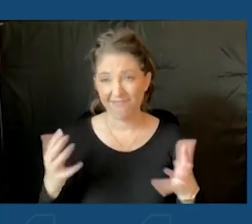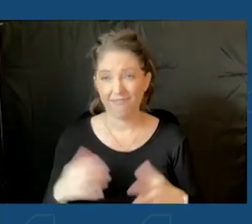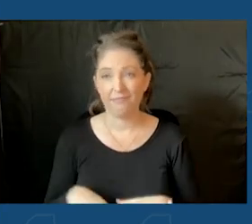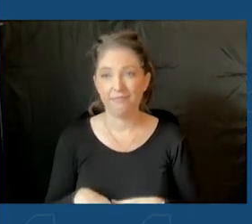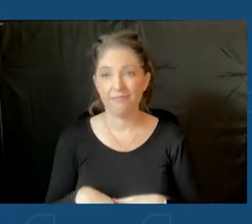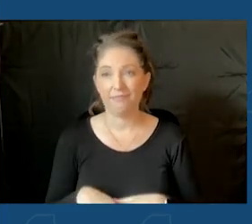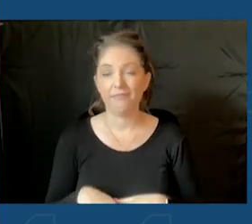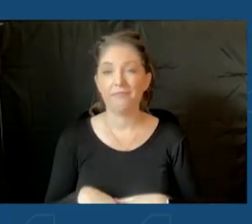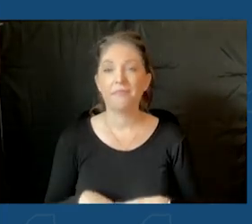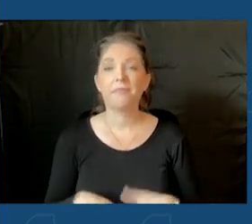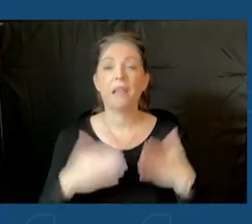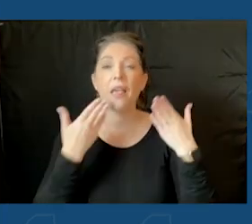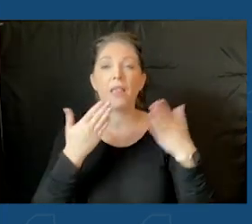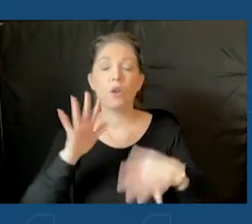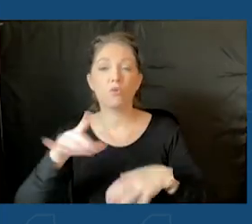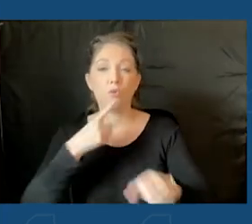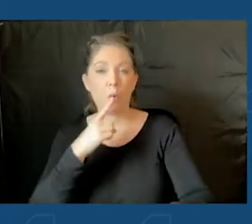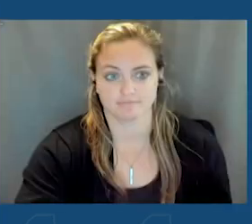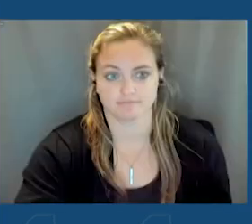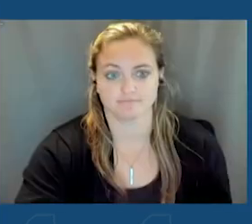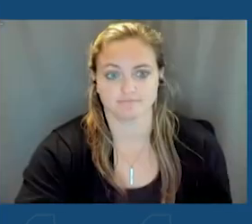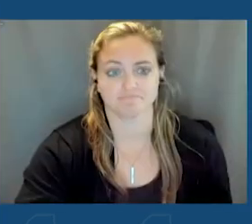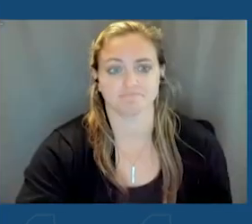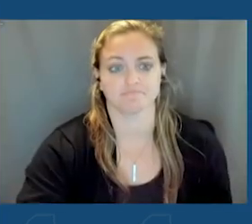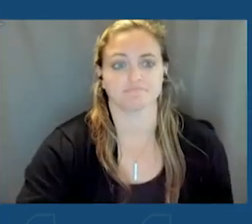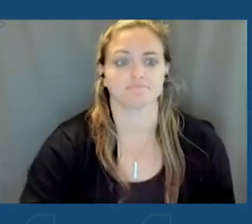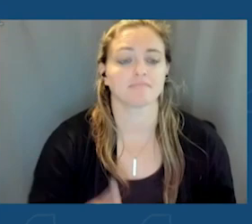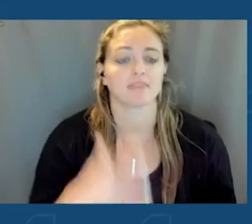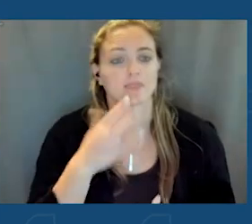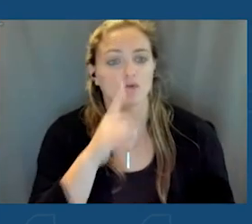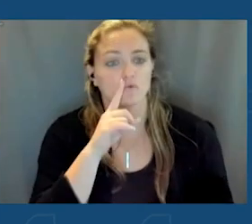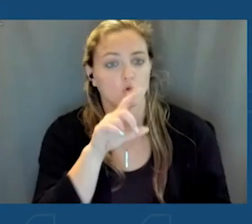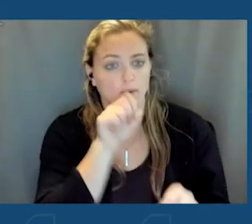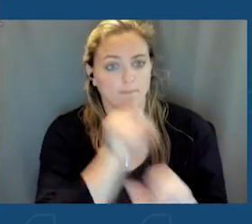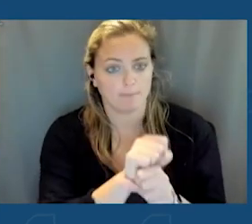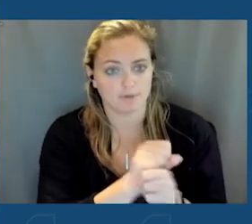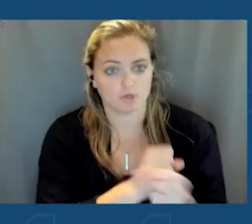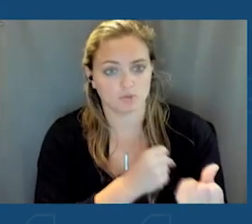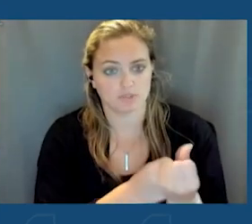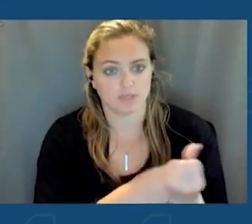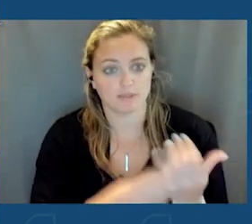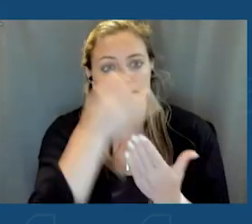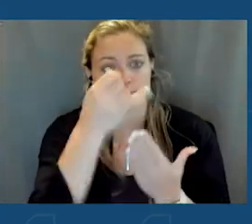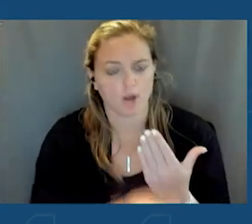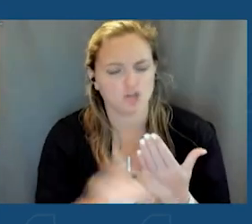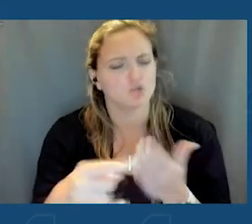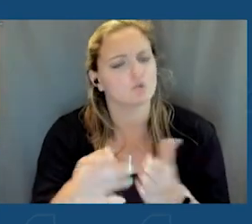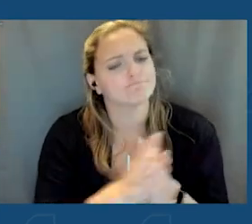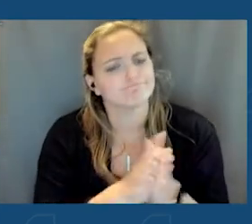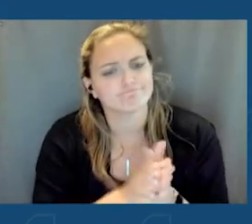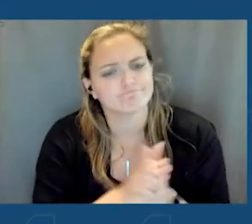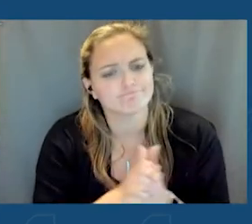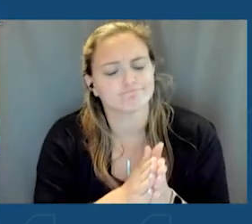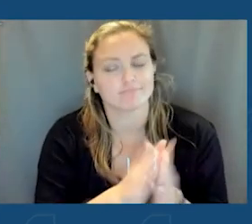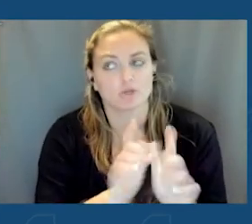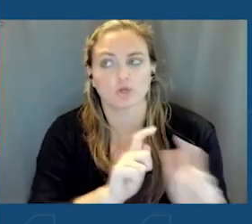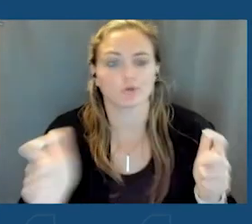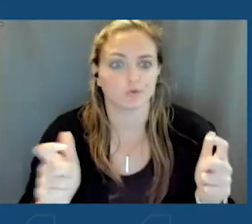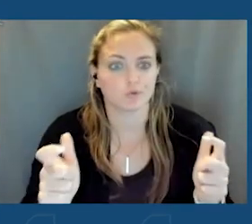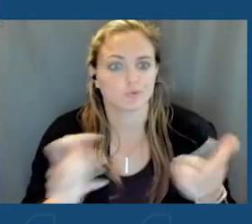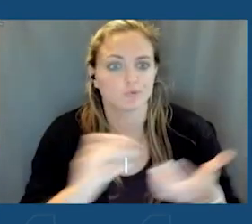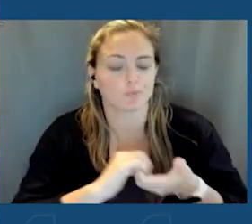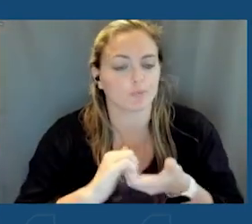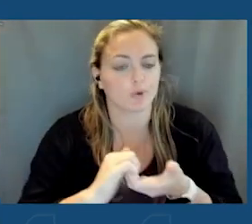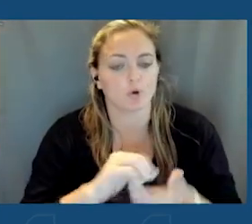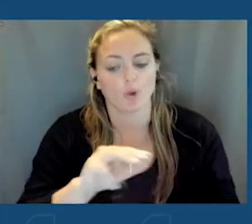Thank you for your commitment to sustain the project. You are pioneers, a major partner who is an